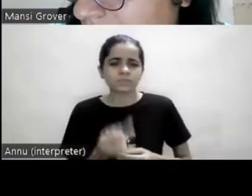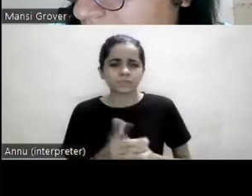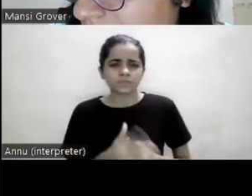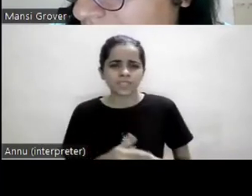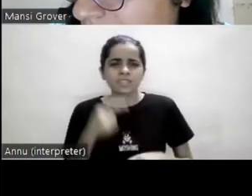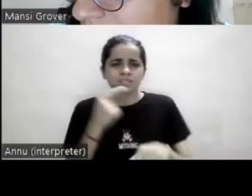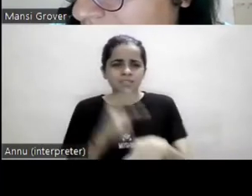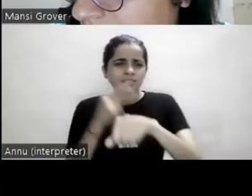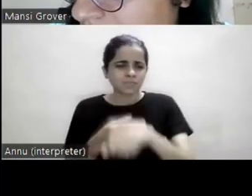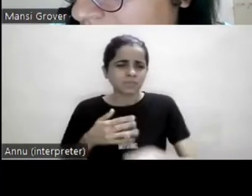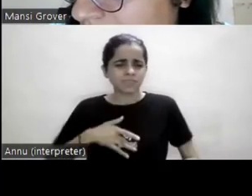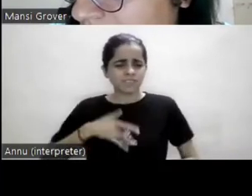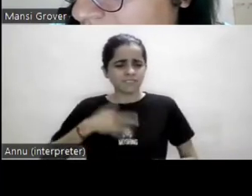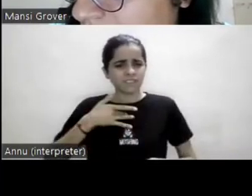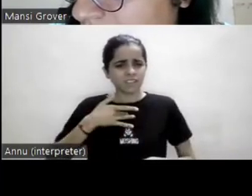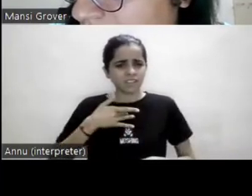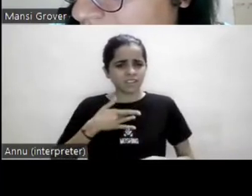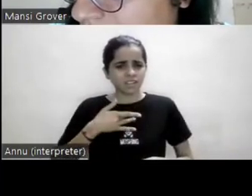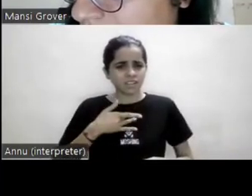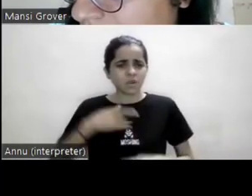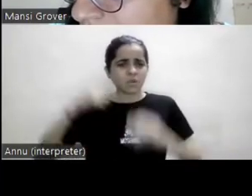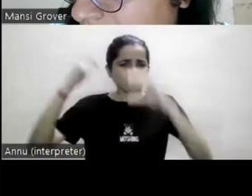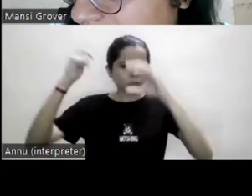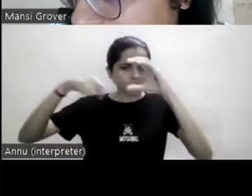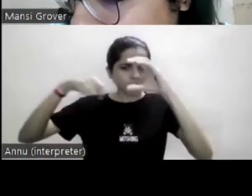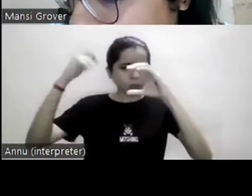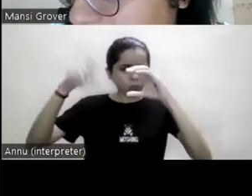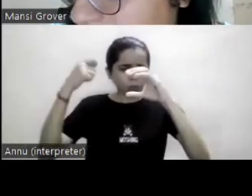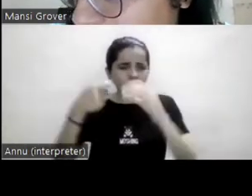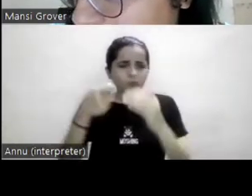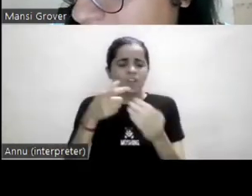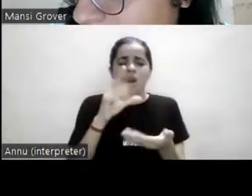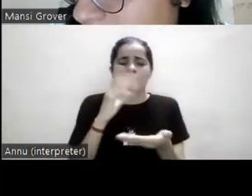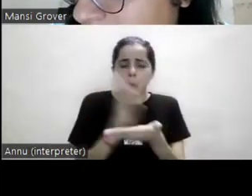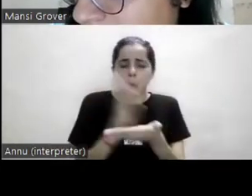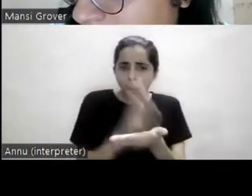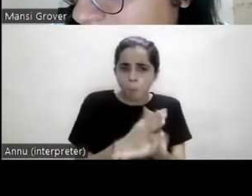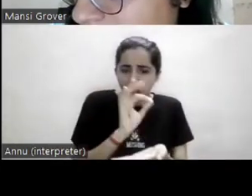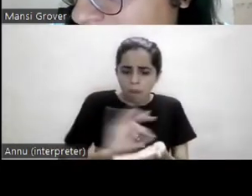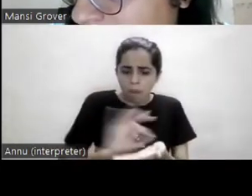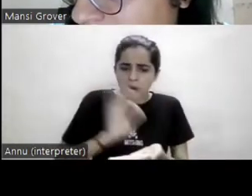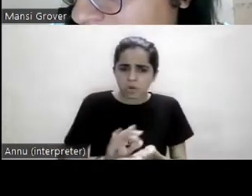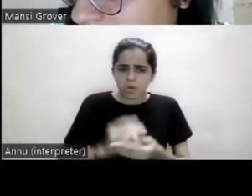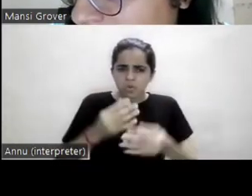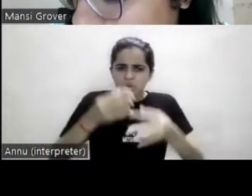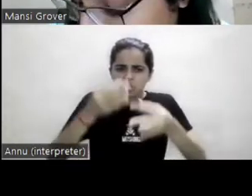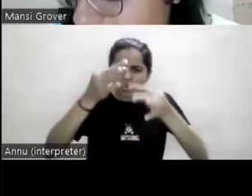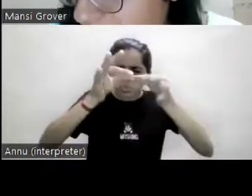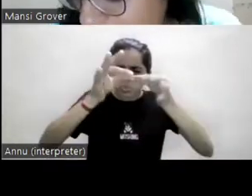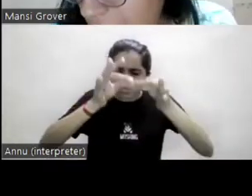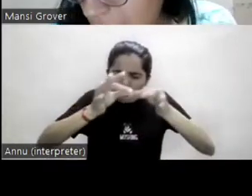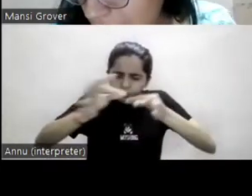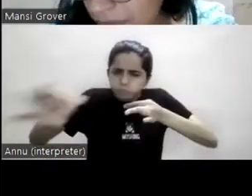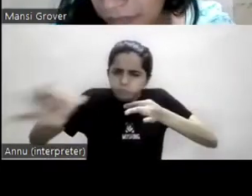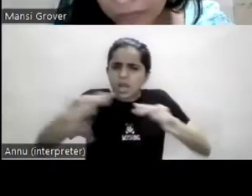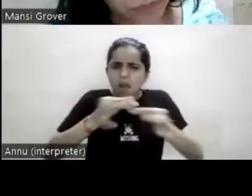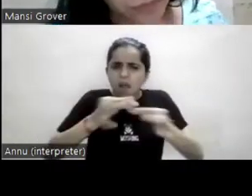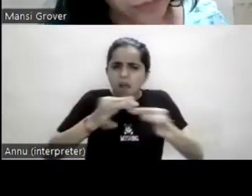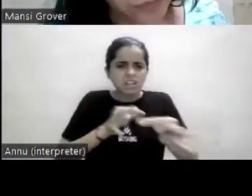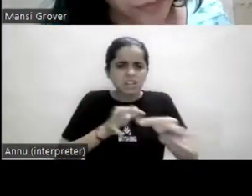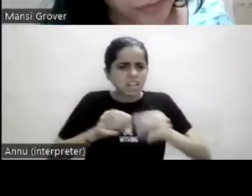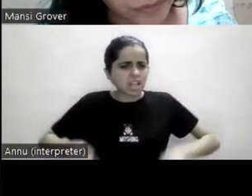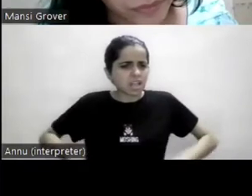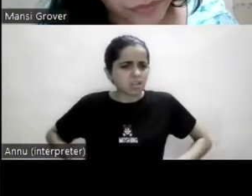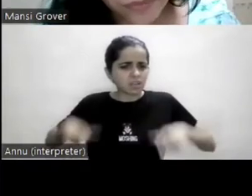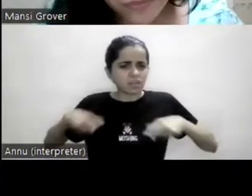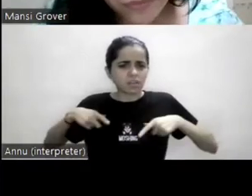I really feel that these movies or even literature, they push too much, and the life around us